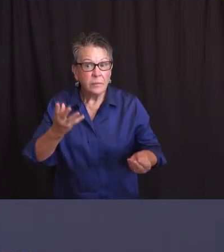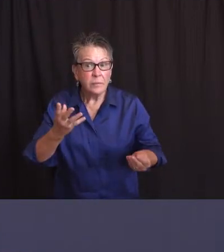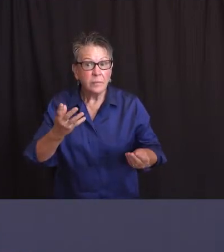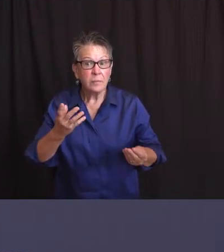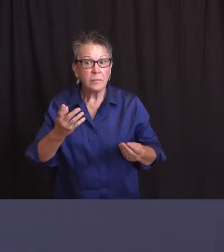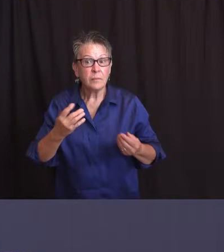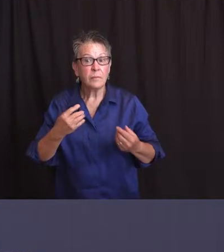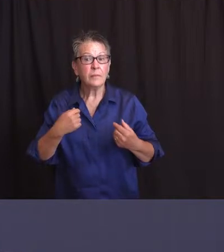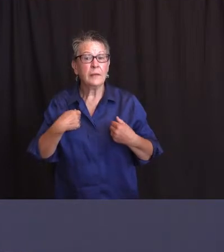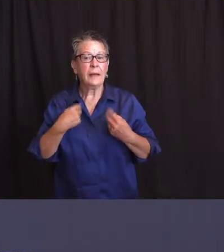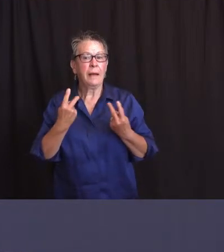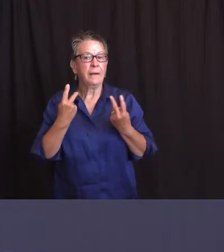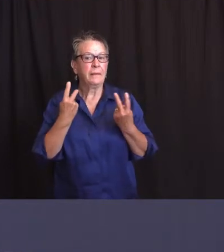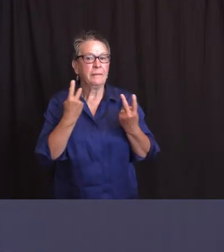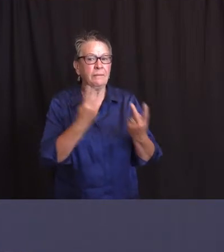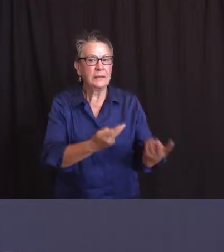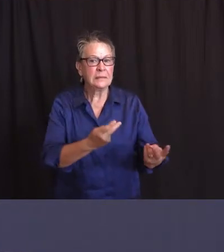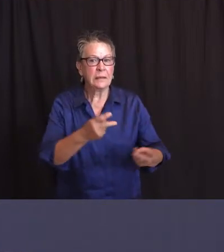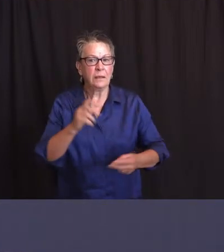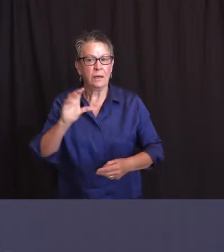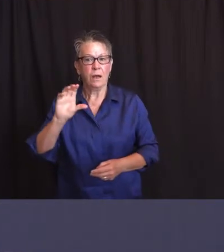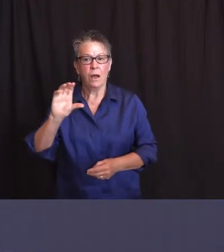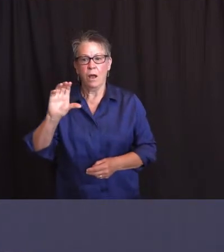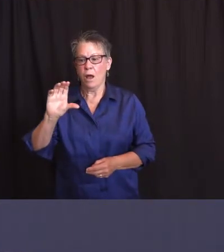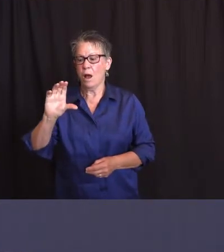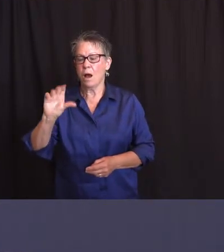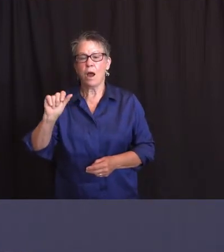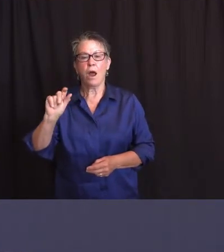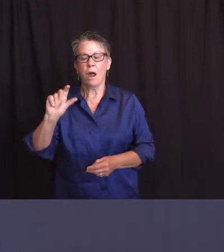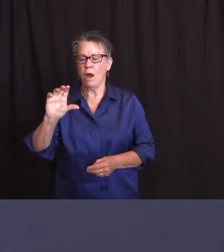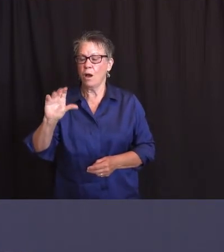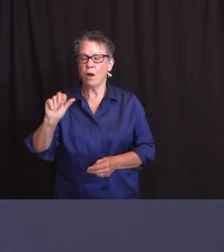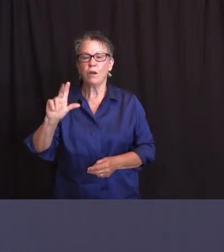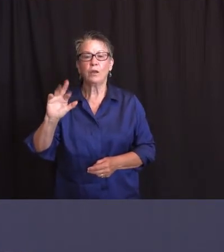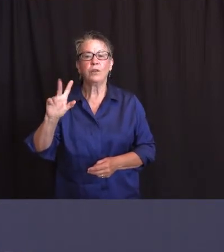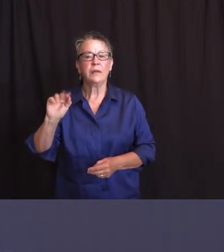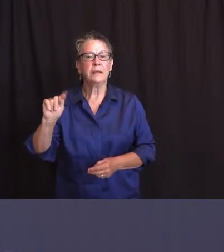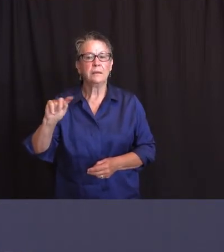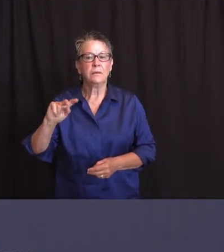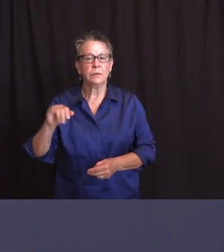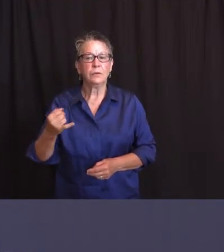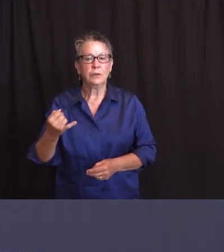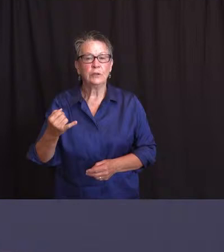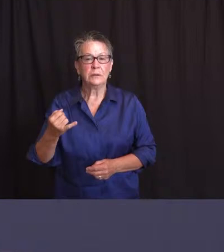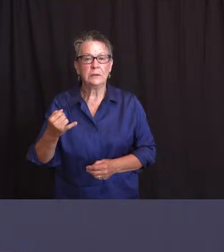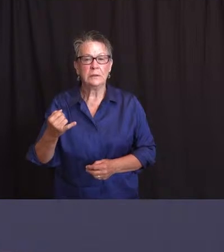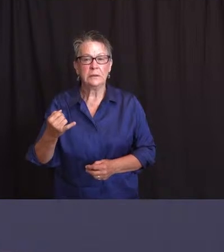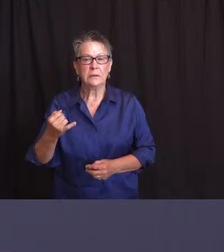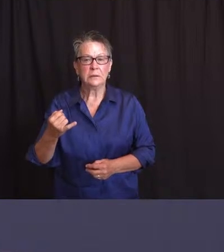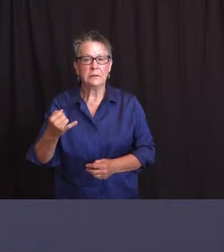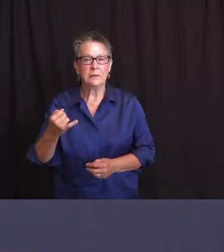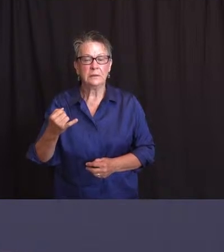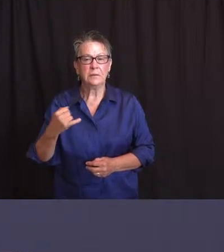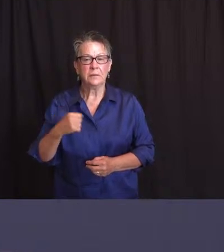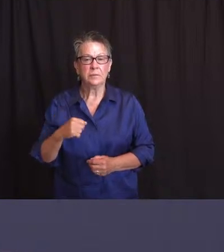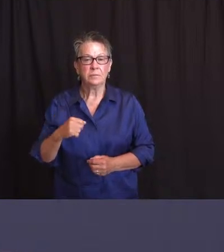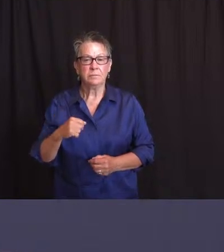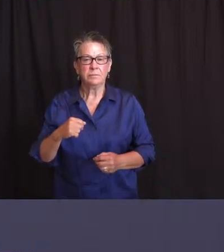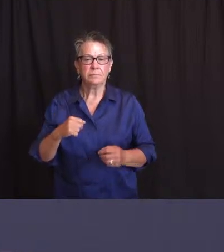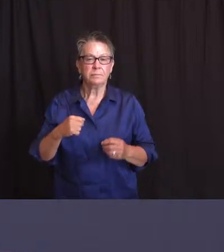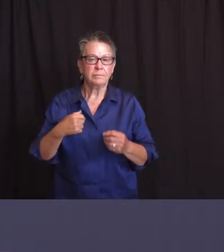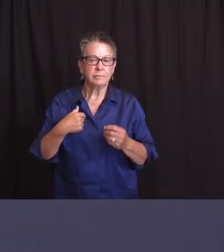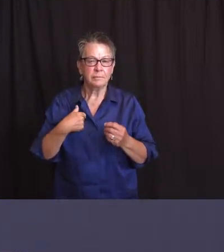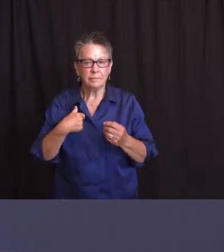spoken, I think, minutes, I lost track of time, on Friday, minutes after the awful fire at the